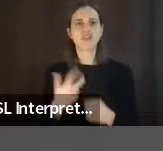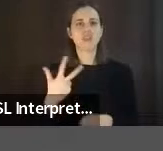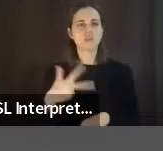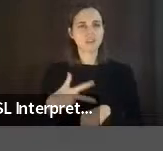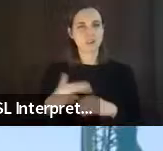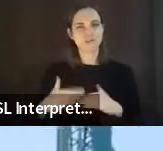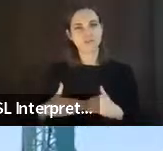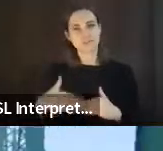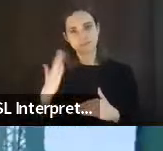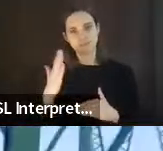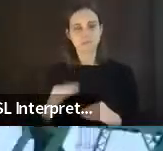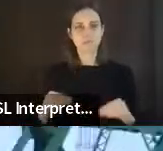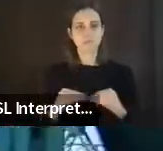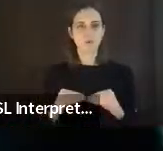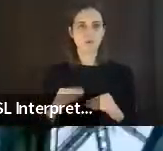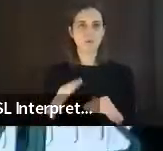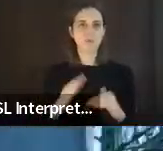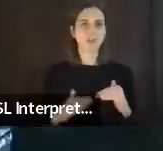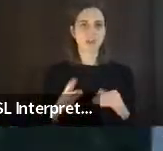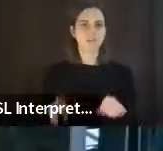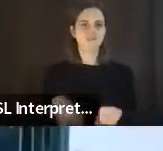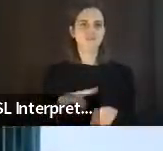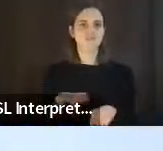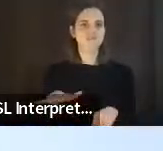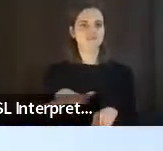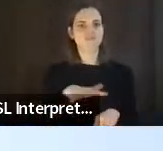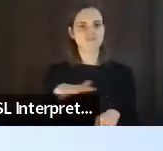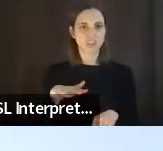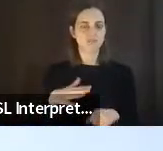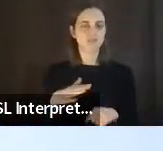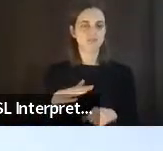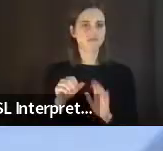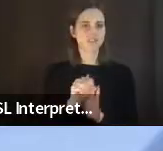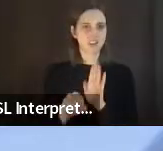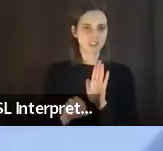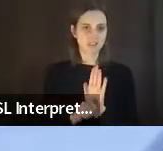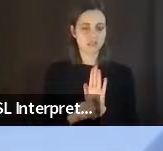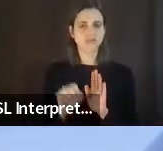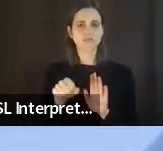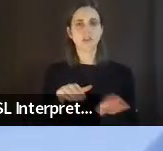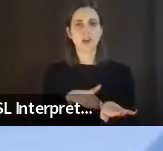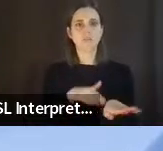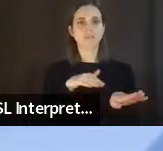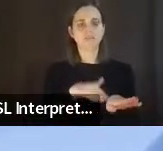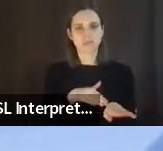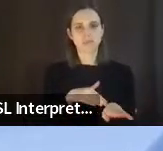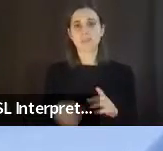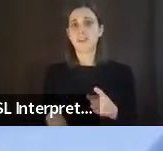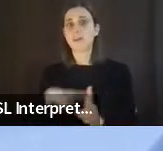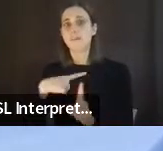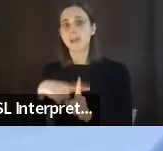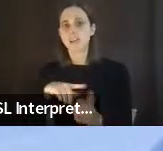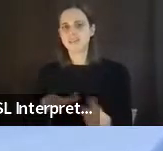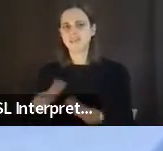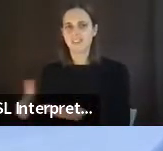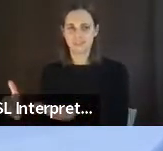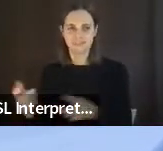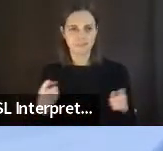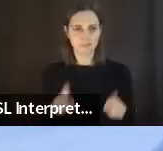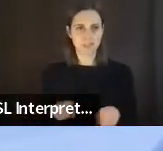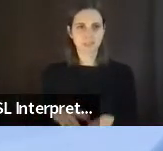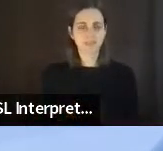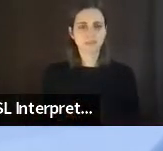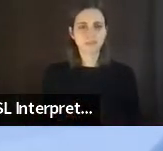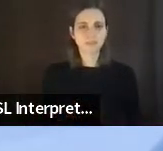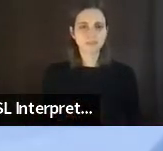statewide averages, with collisions resulting not just in fender benders, but fatalities as well. One of the factors that contributes to safety issues and congestion